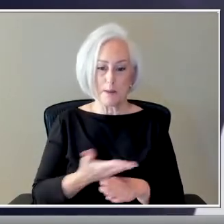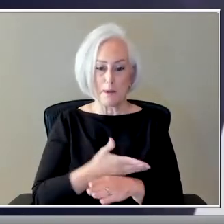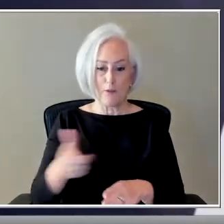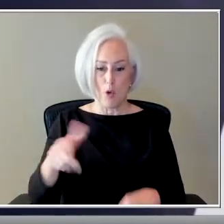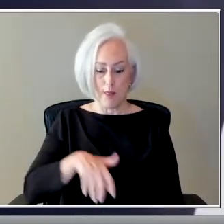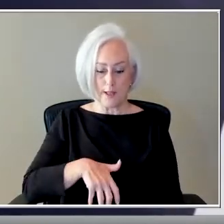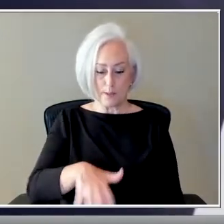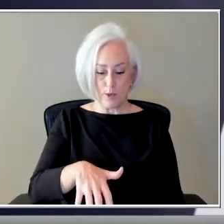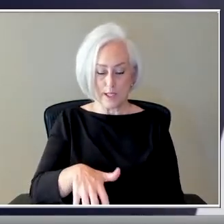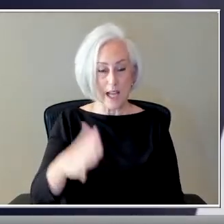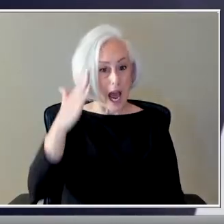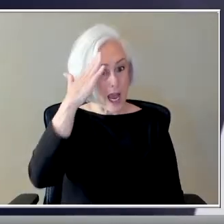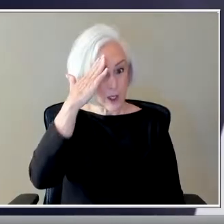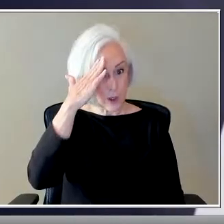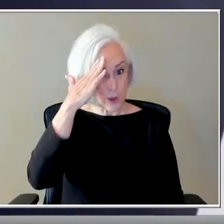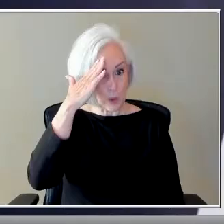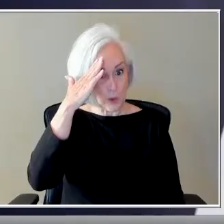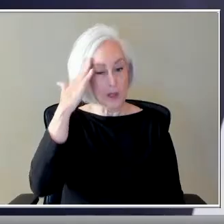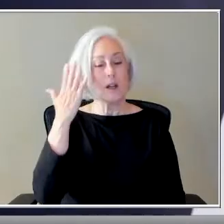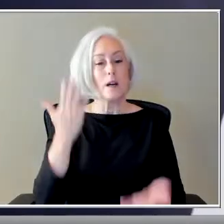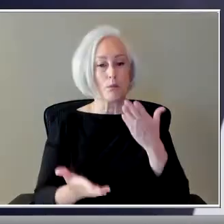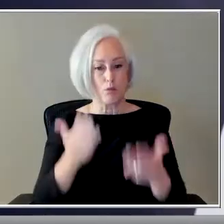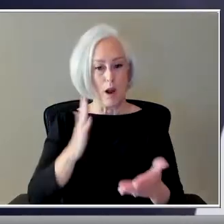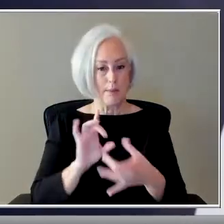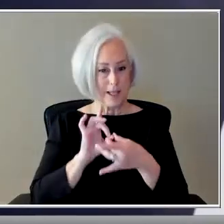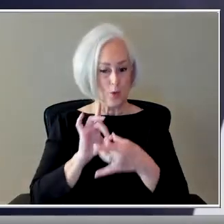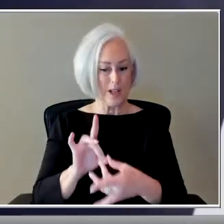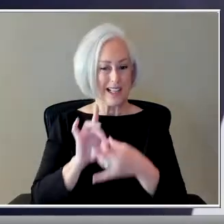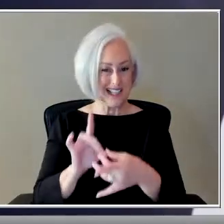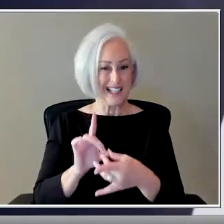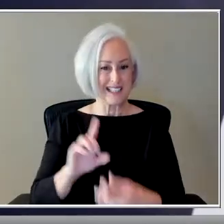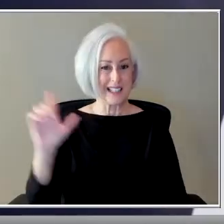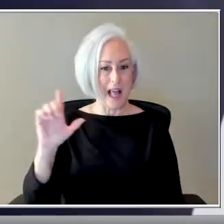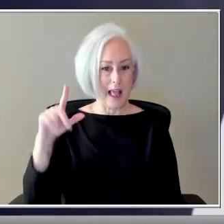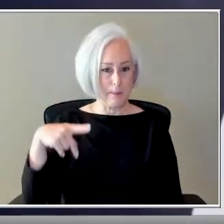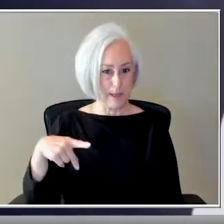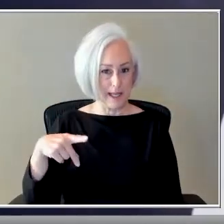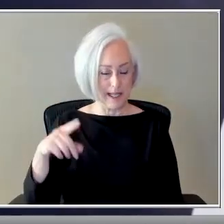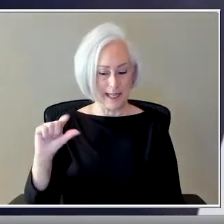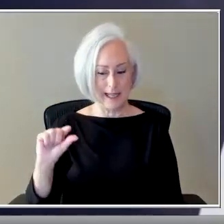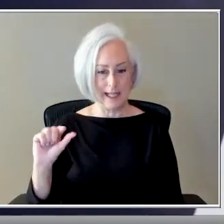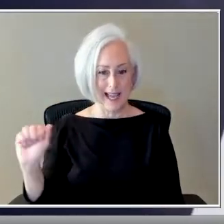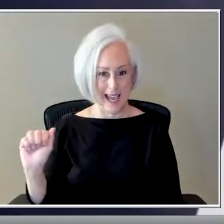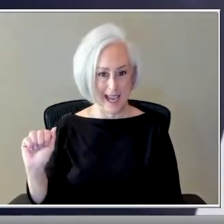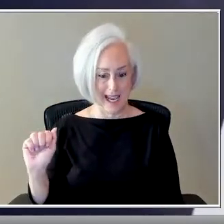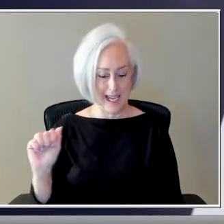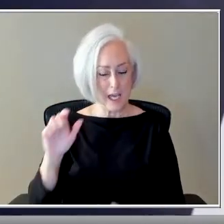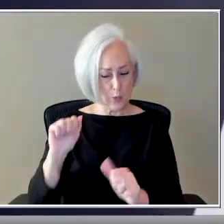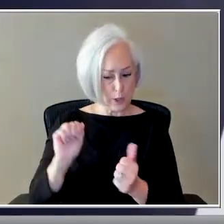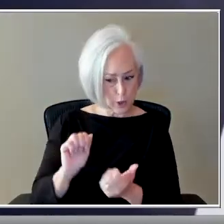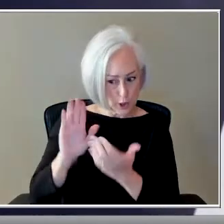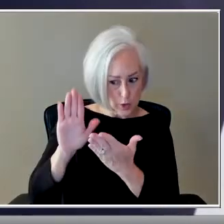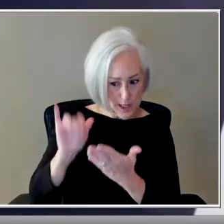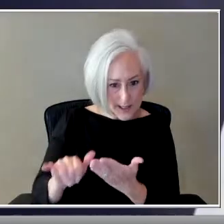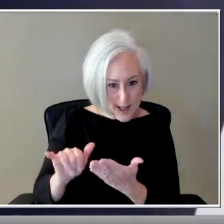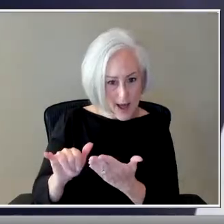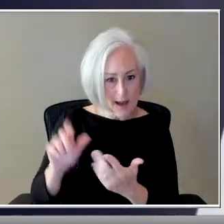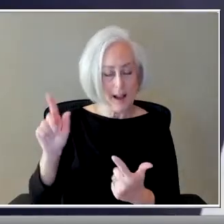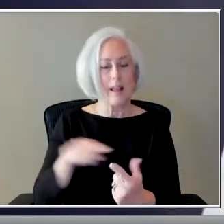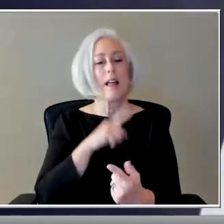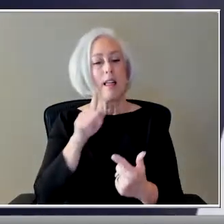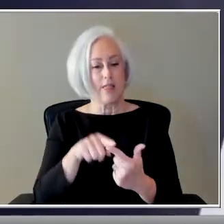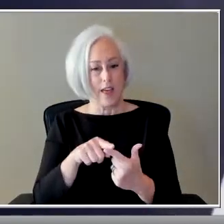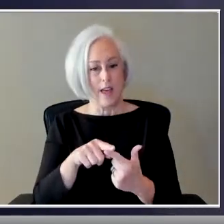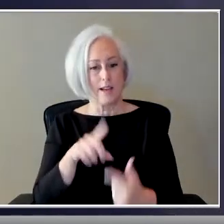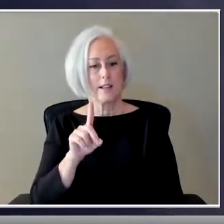that time that it probably had an association to Lp(a) and that it should be addressed, and that's when Dr. Parrish got involved